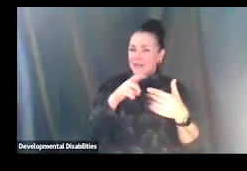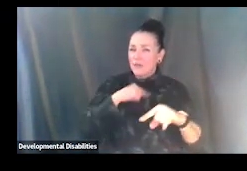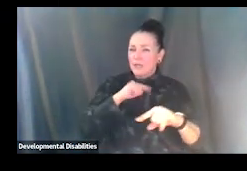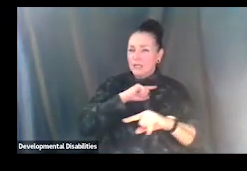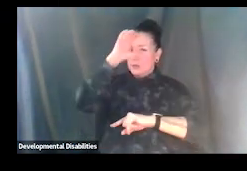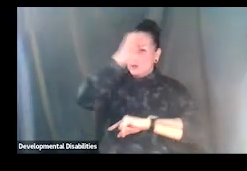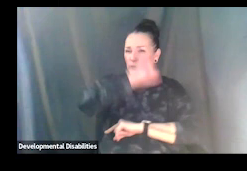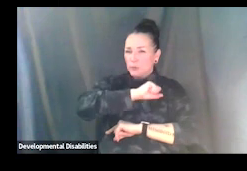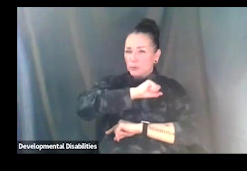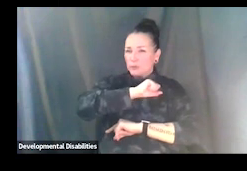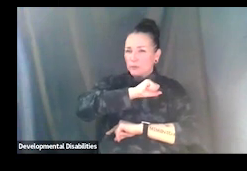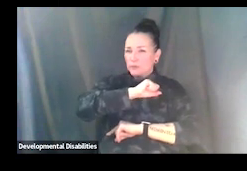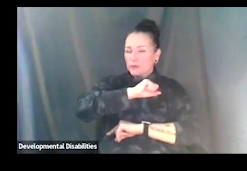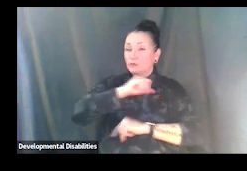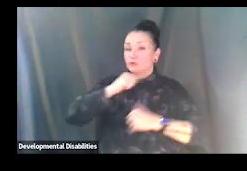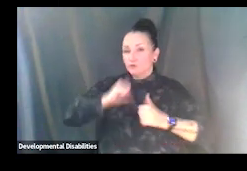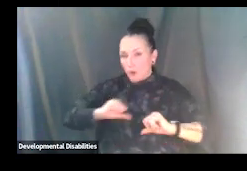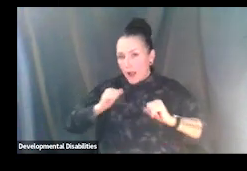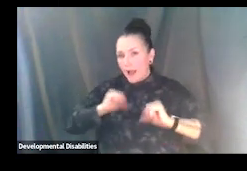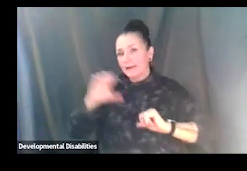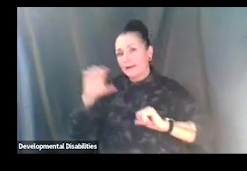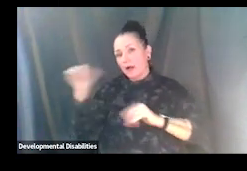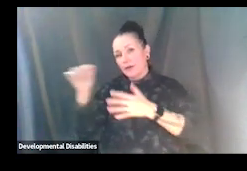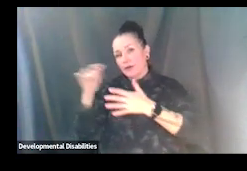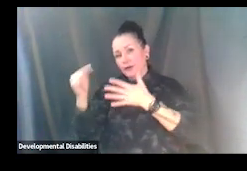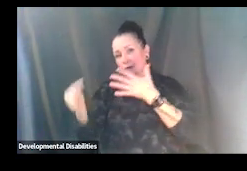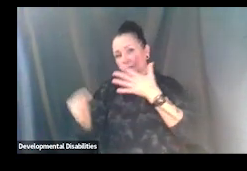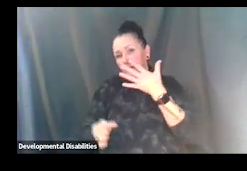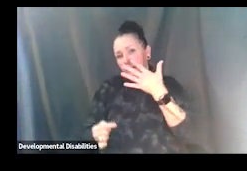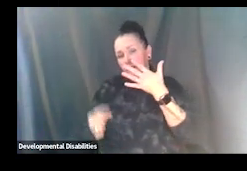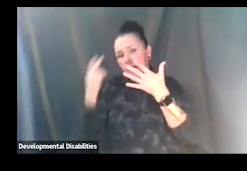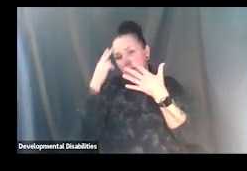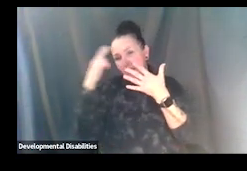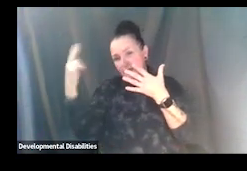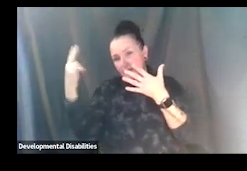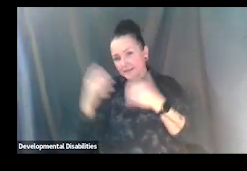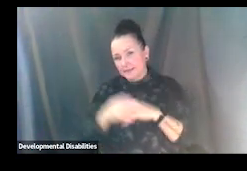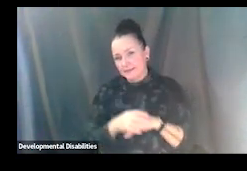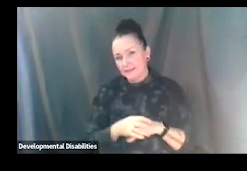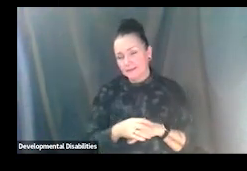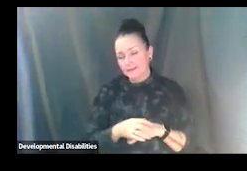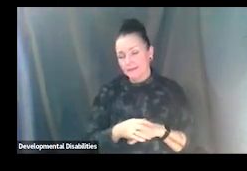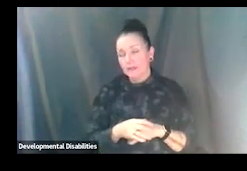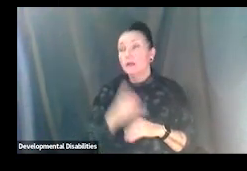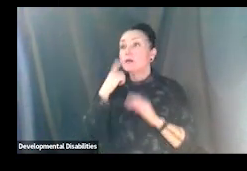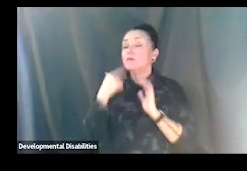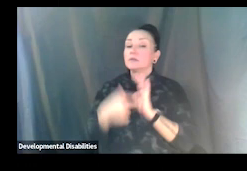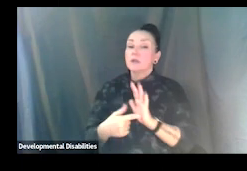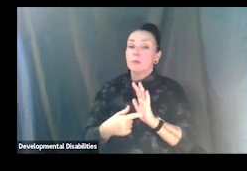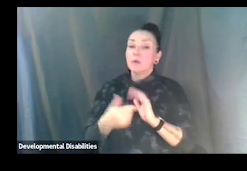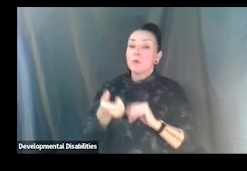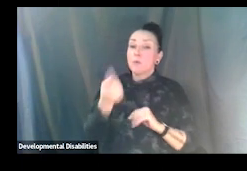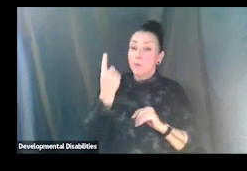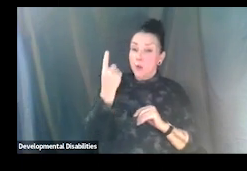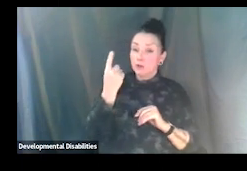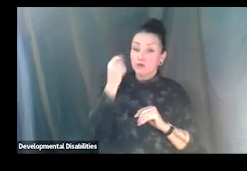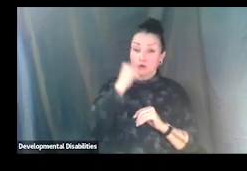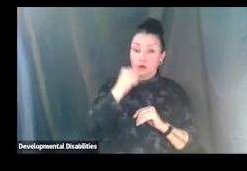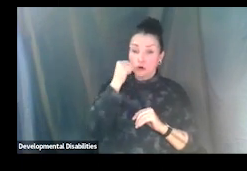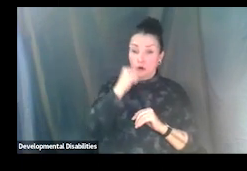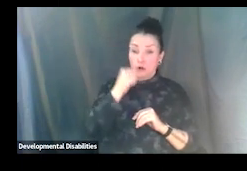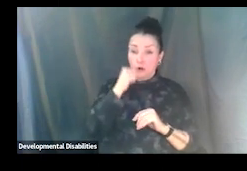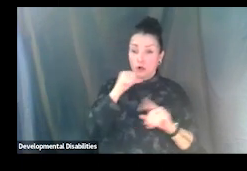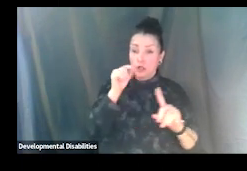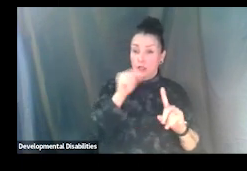couple of people, one female who was a sort of was in the residential program here twice and for extended period, who was